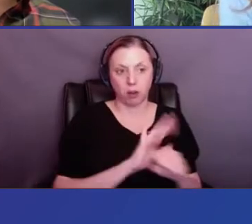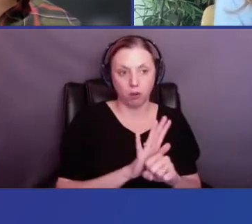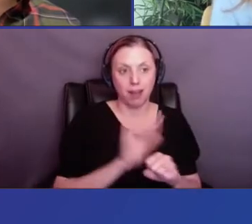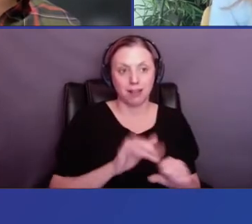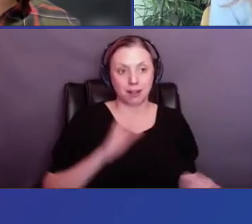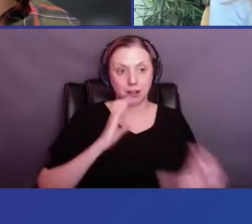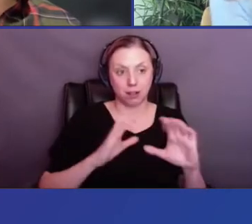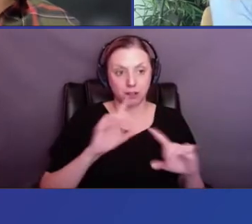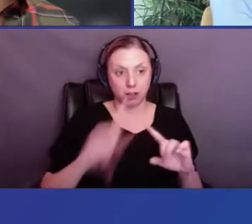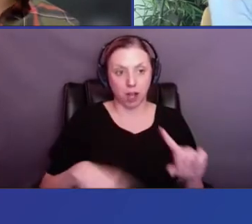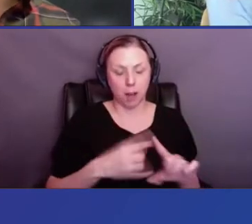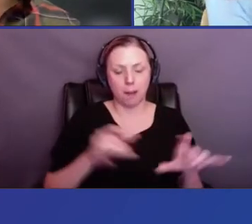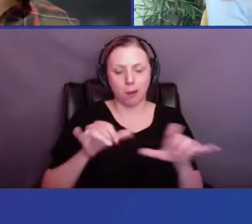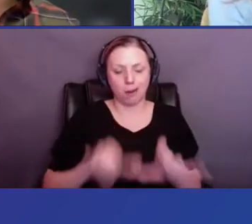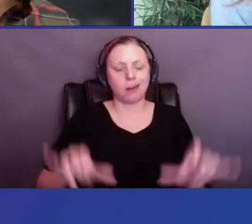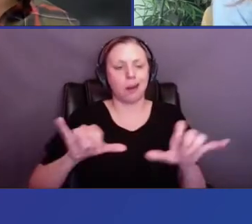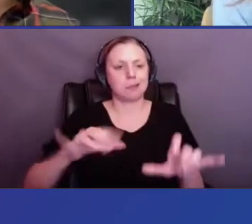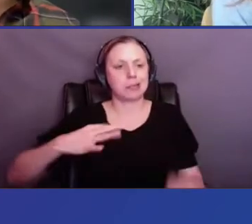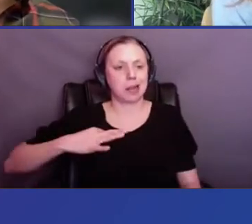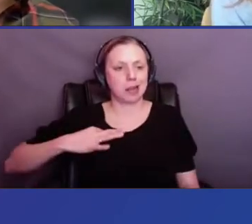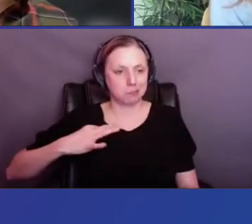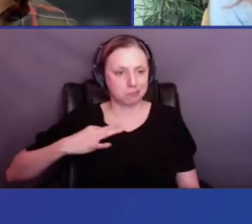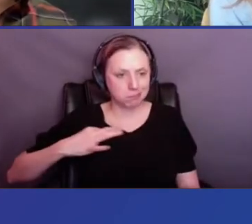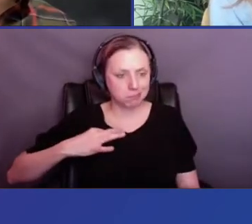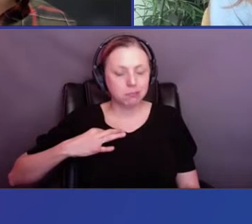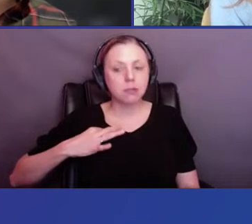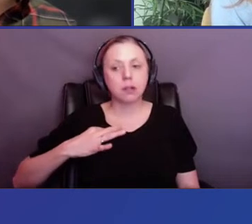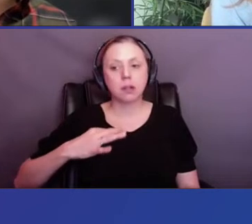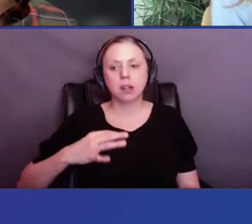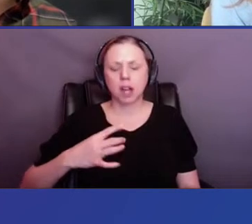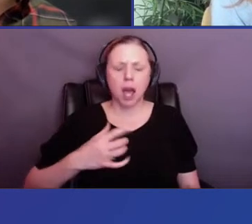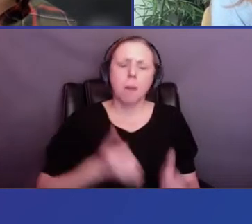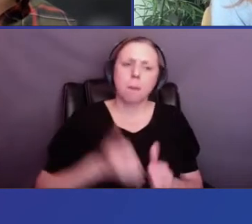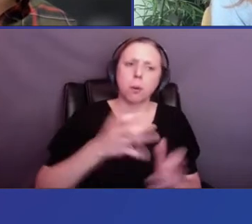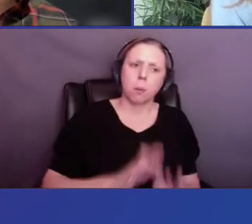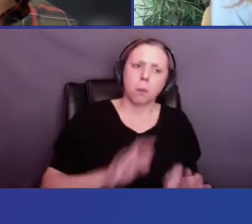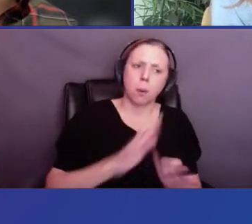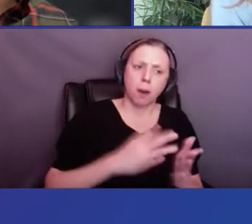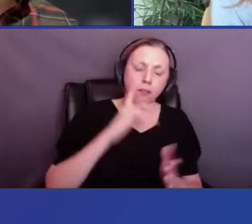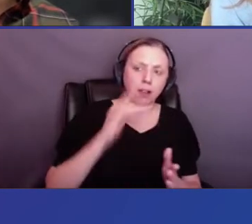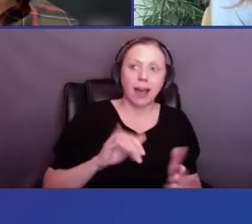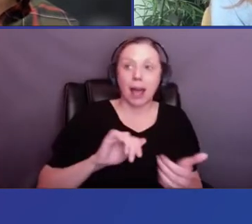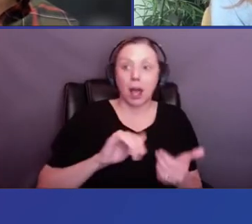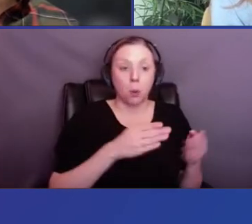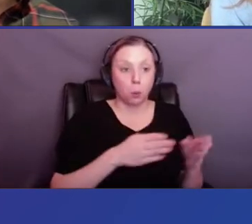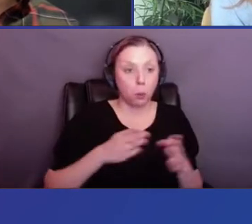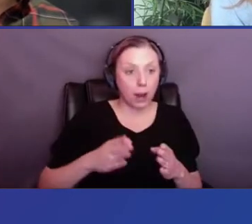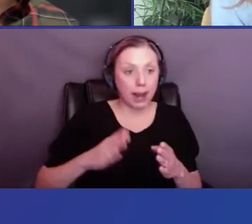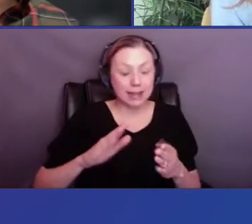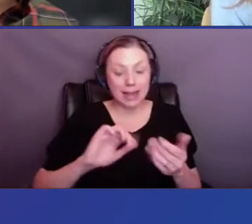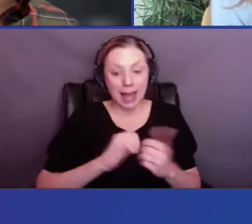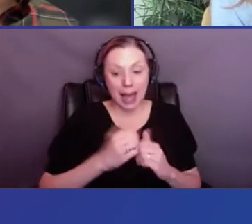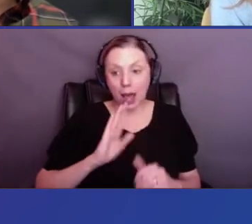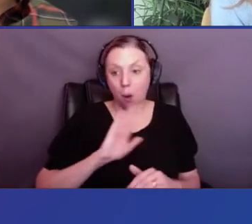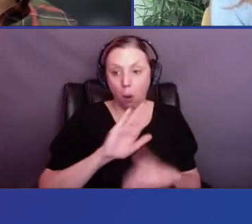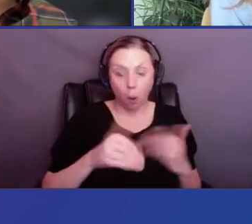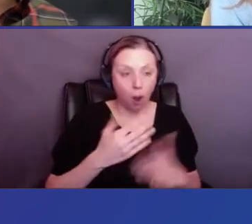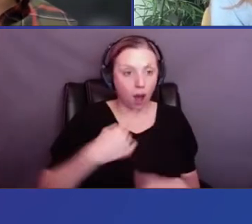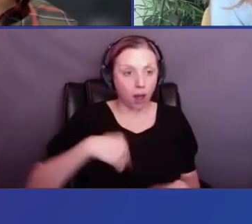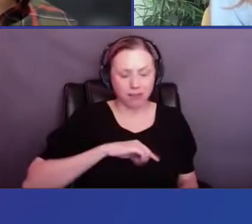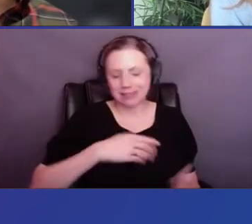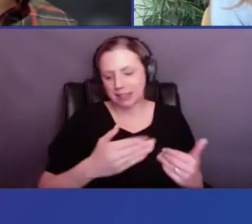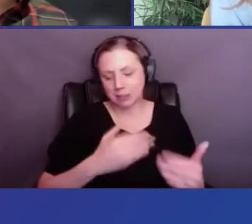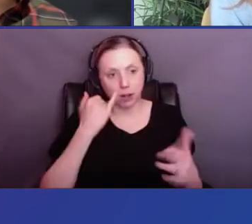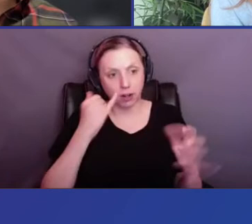conversation about a common application. And overall, and most importantly, ways in which all of us, whether there's a common application or